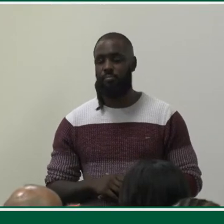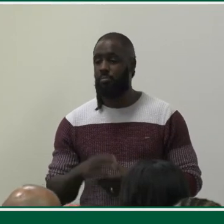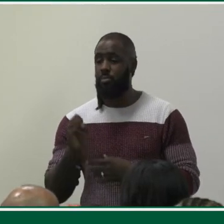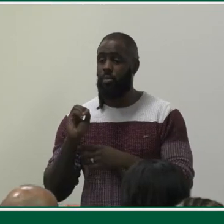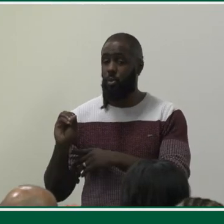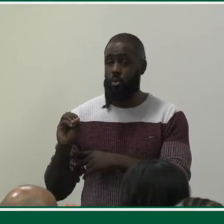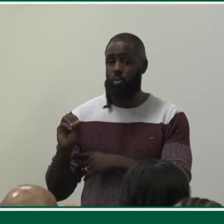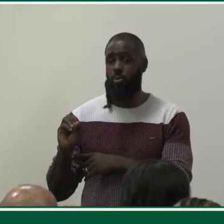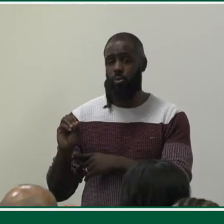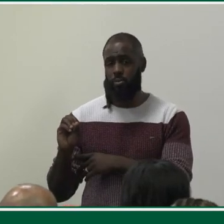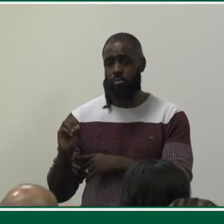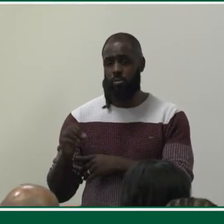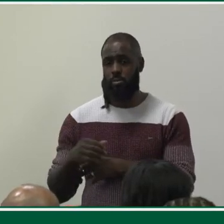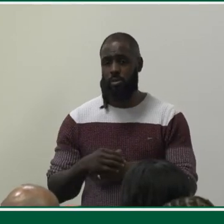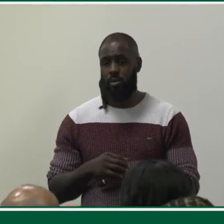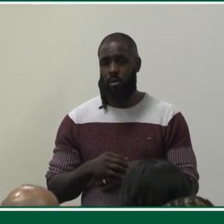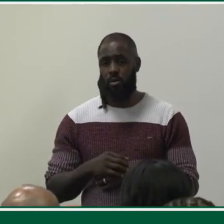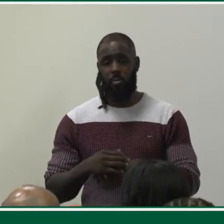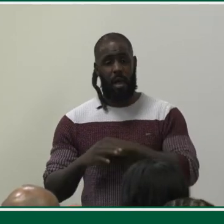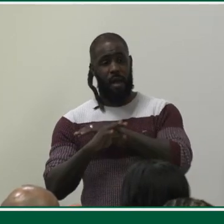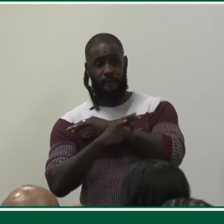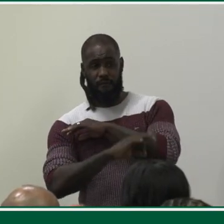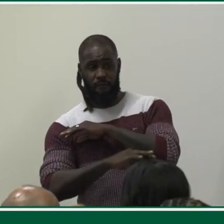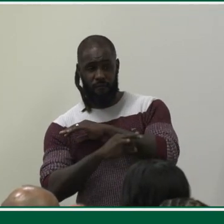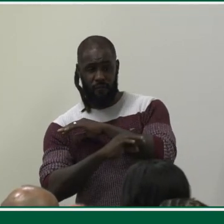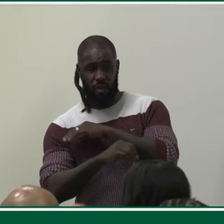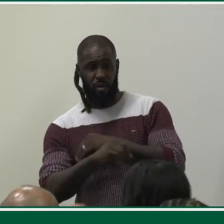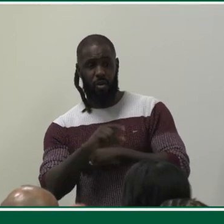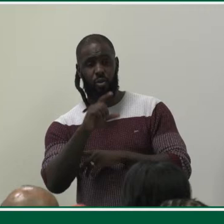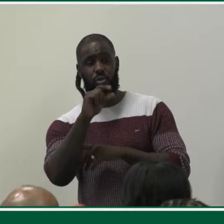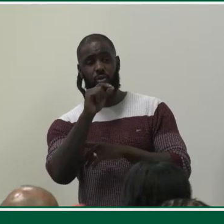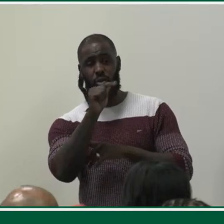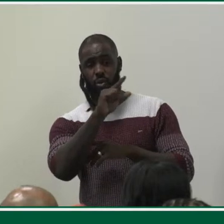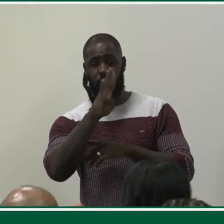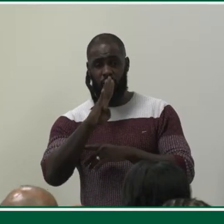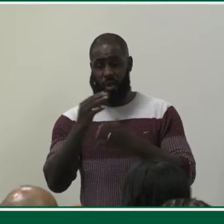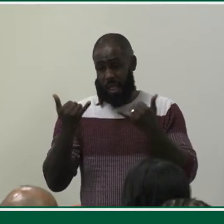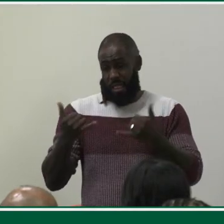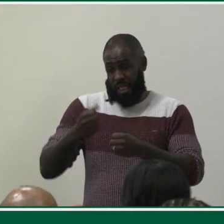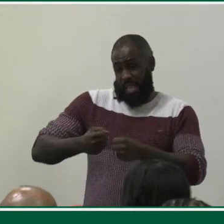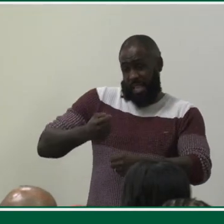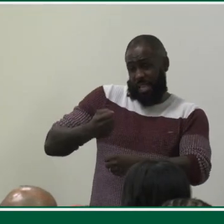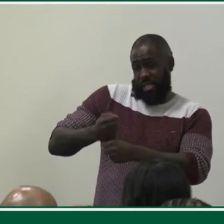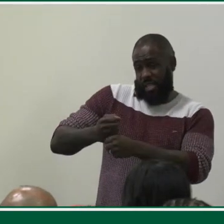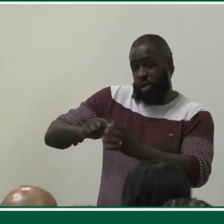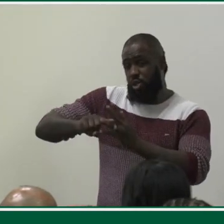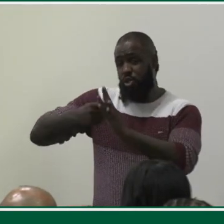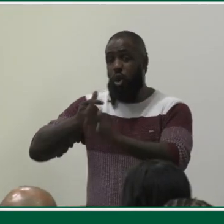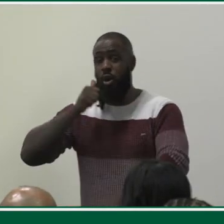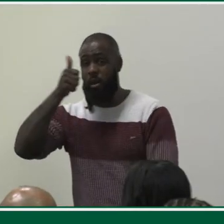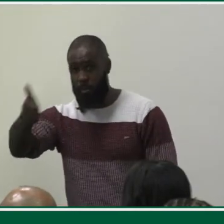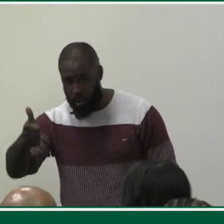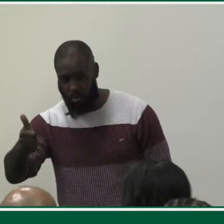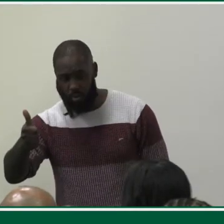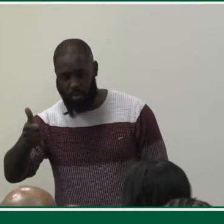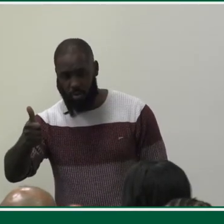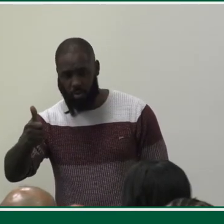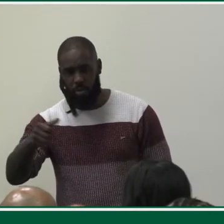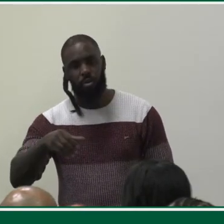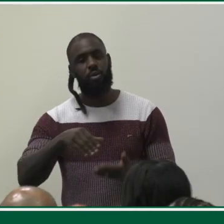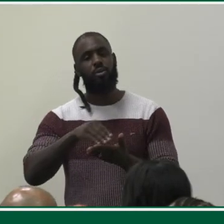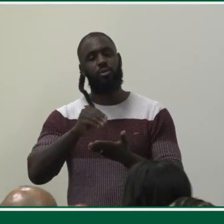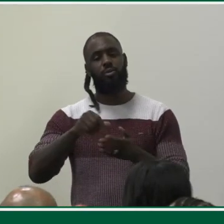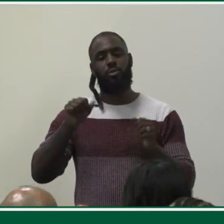So by fall 2024, that means that this upcoming fall and beginning tomorrow, students